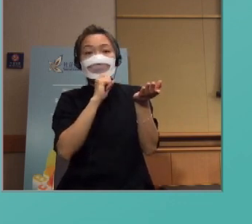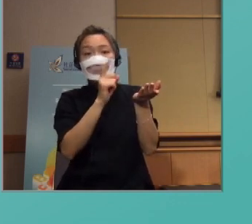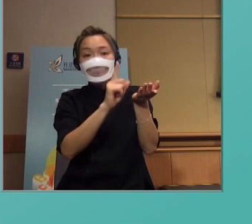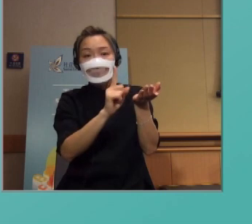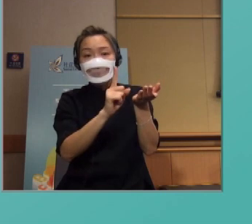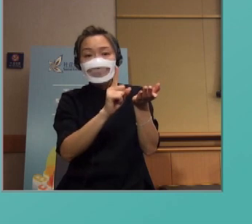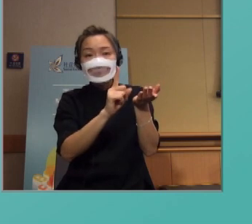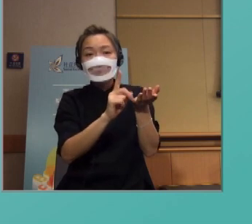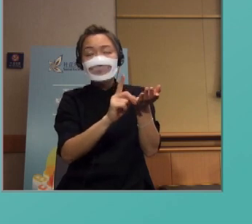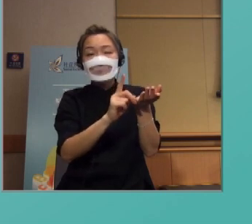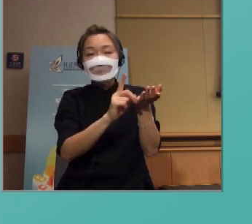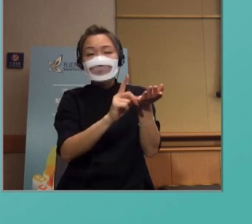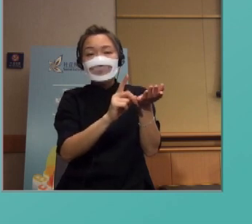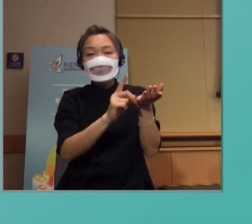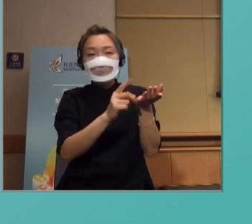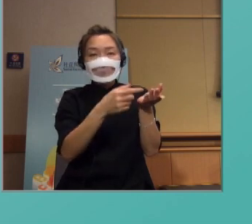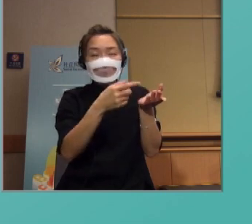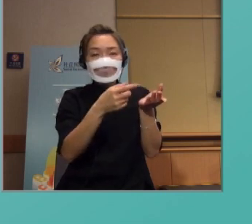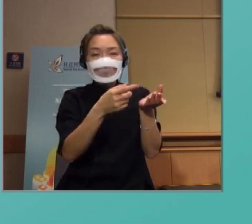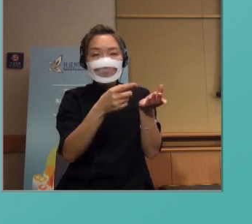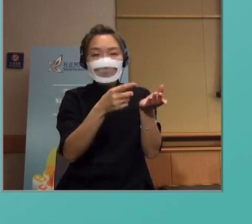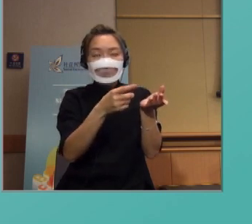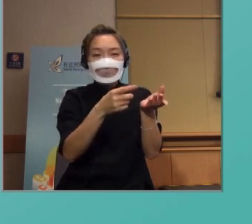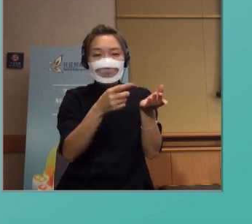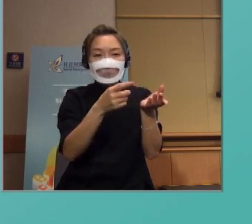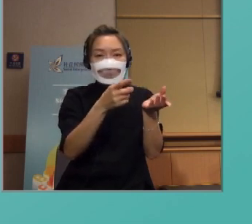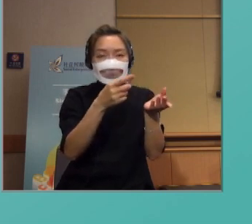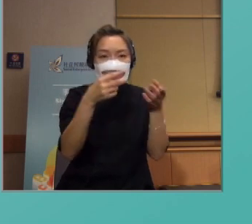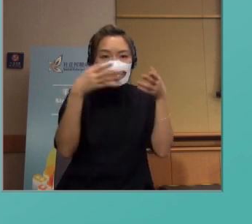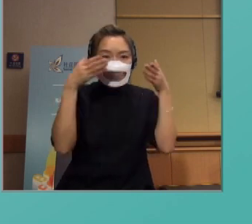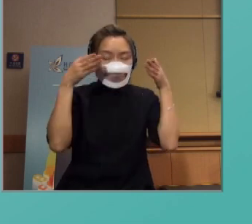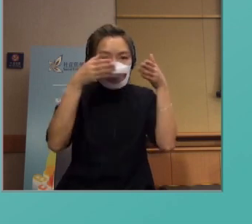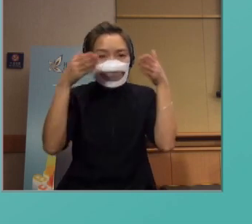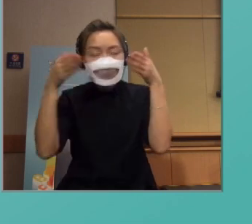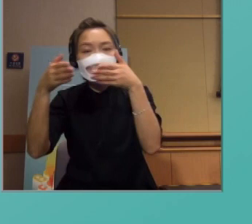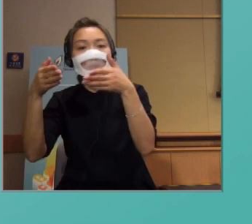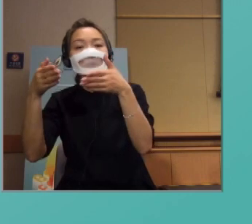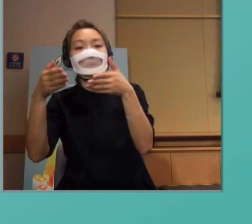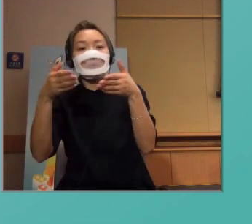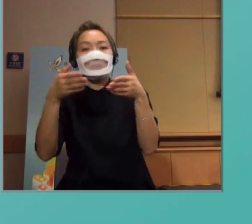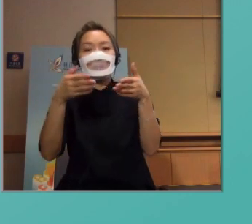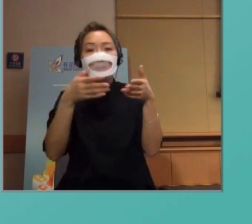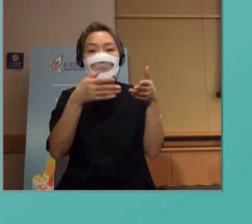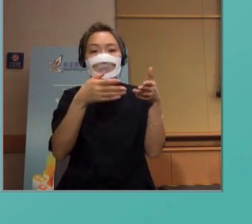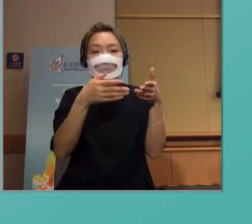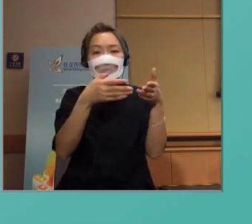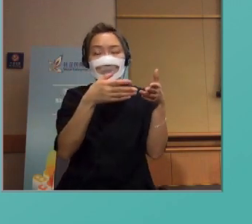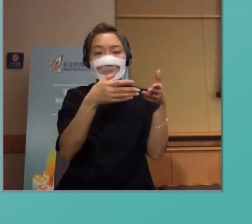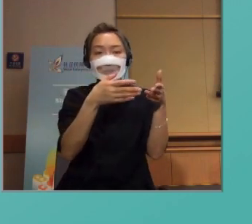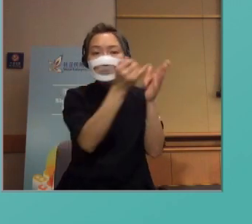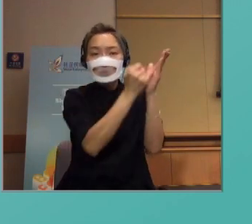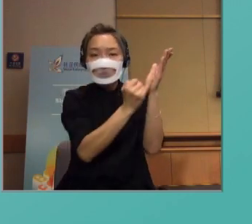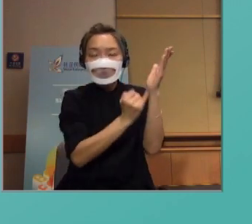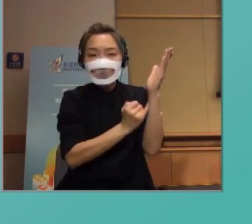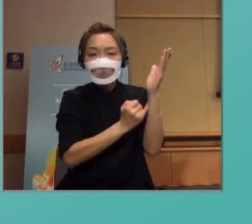well as mine was around March 2021, the sale of a digital art, which is a digital art collage